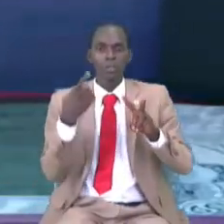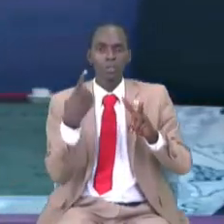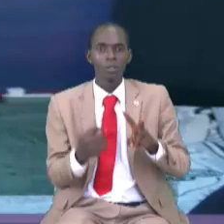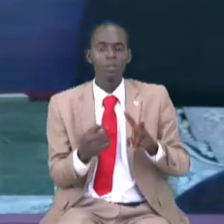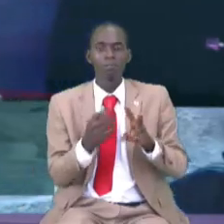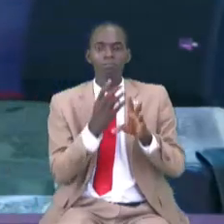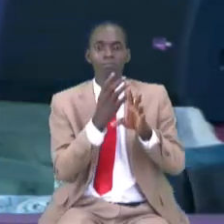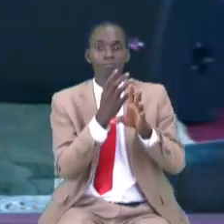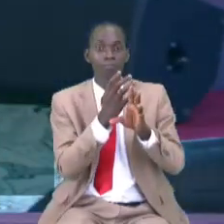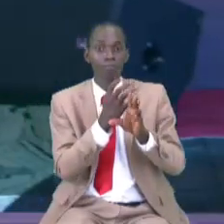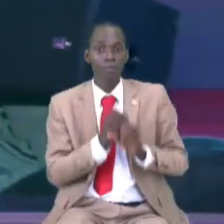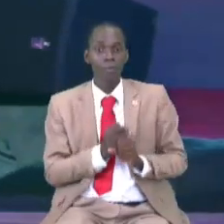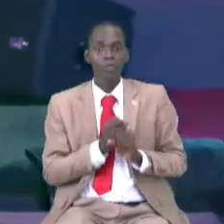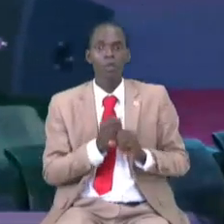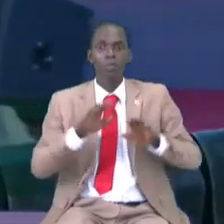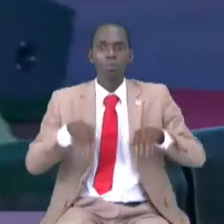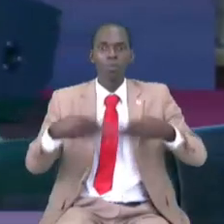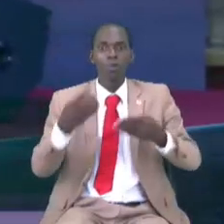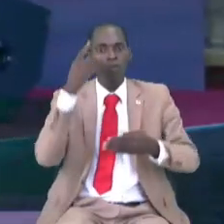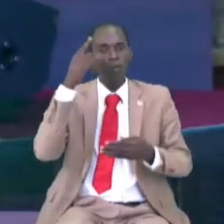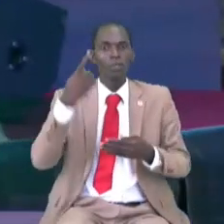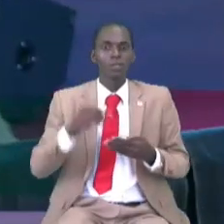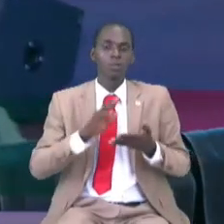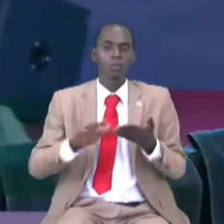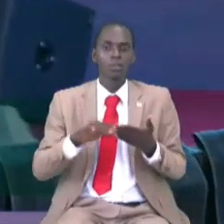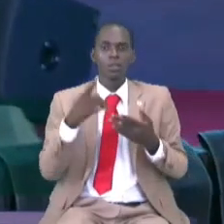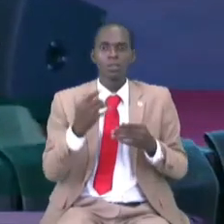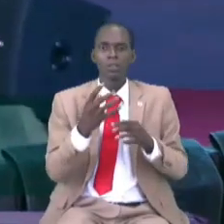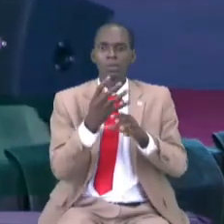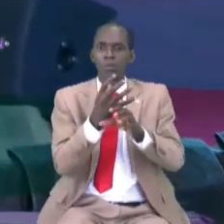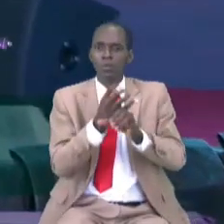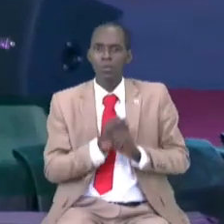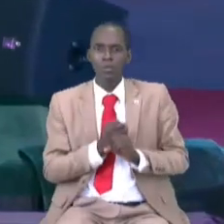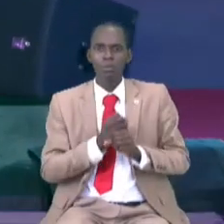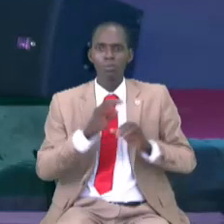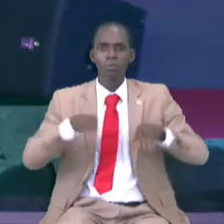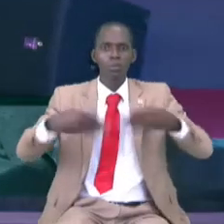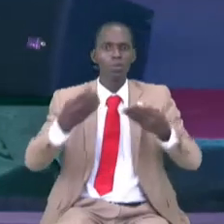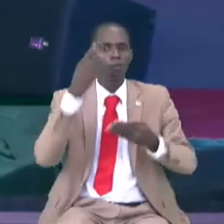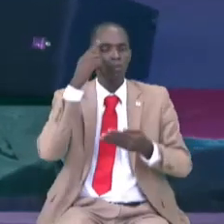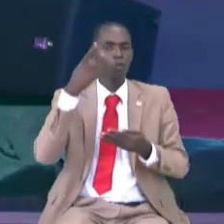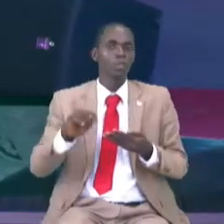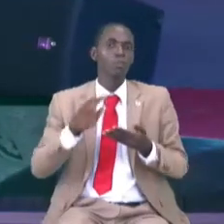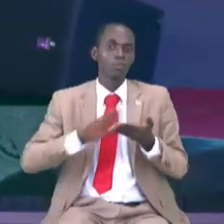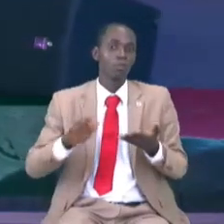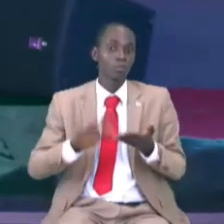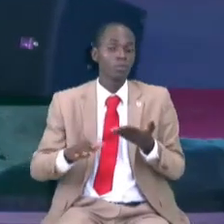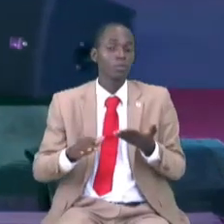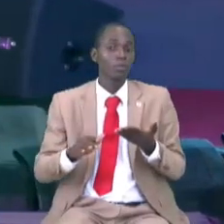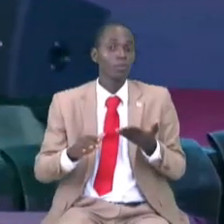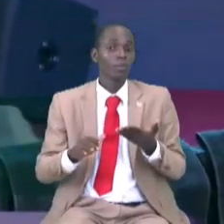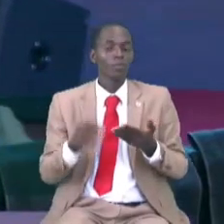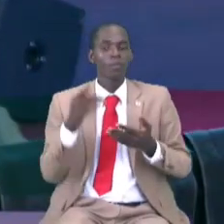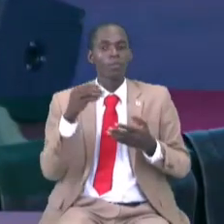procured provision for the pardon. In Jeremiah chapter 33, and I'm reading from verse 8, it says, I